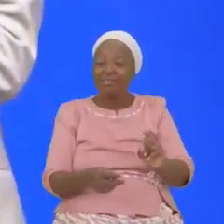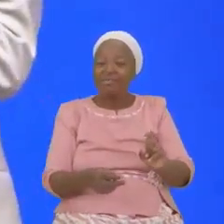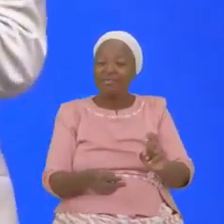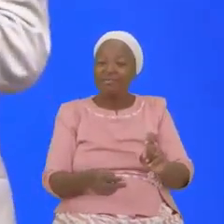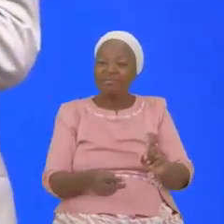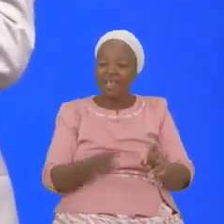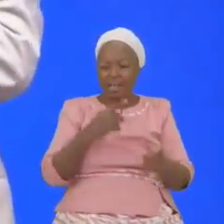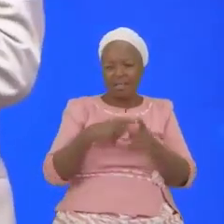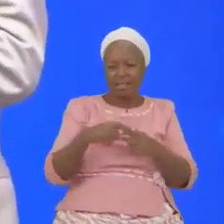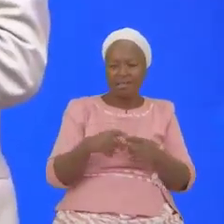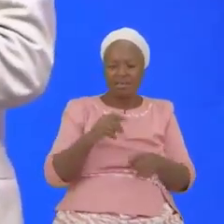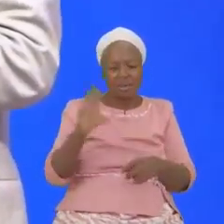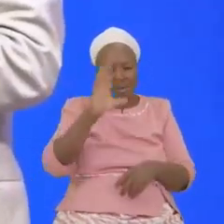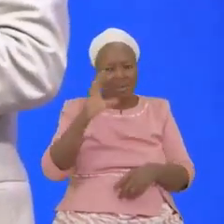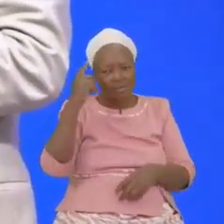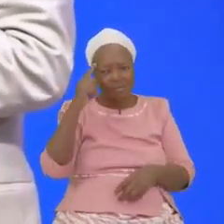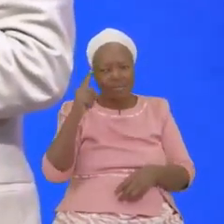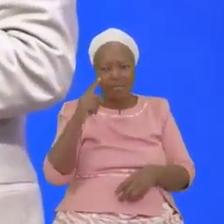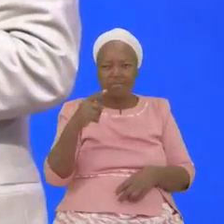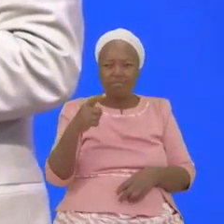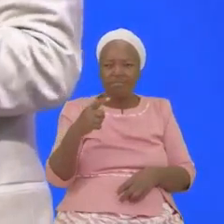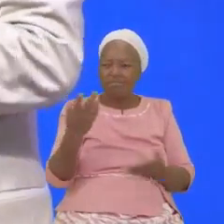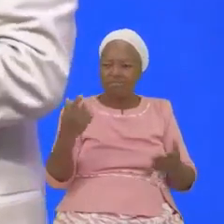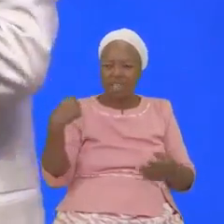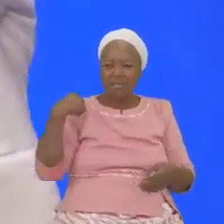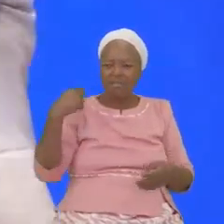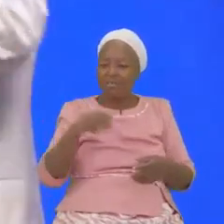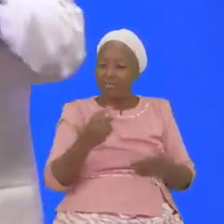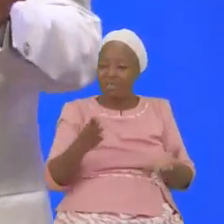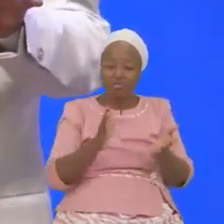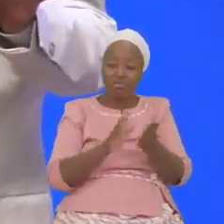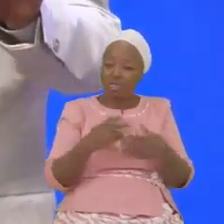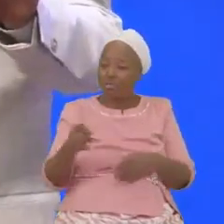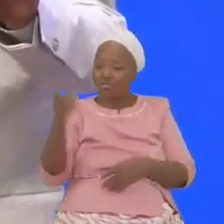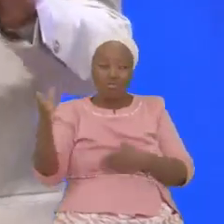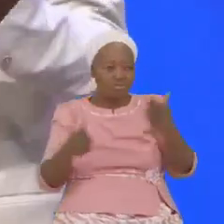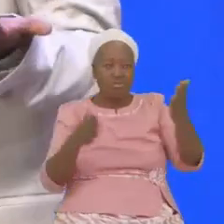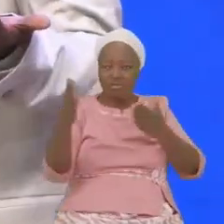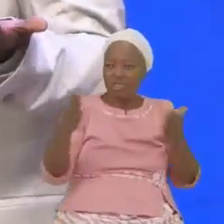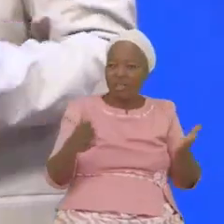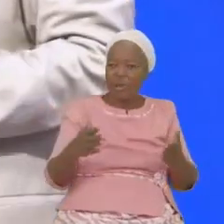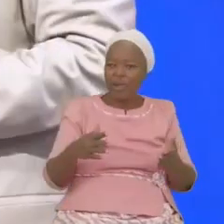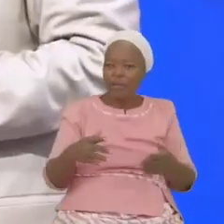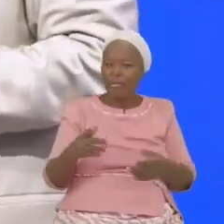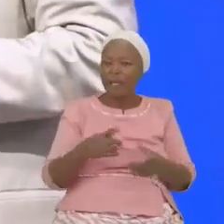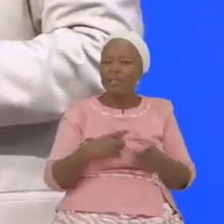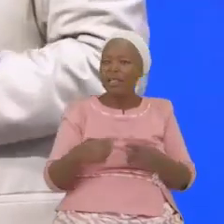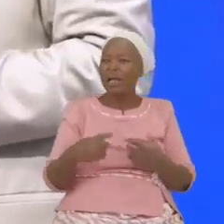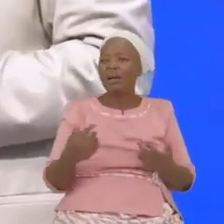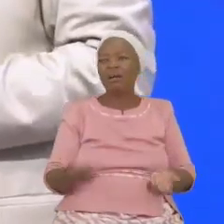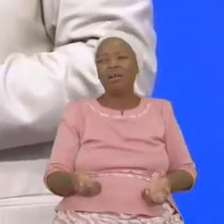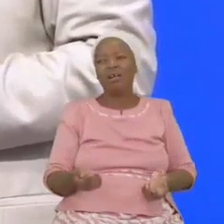And then you're looking for admission. You're on here, you're on there, you're on there. What they said? They've